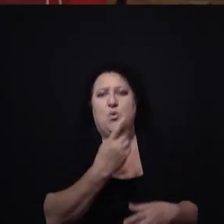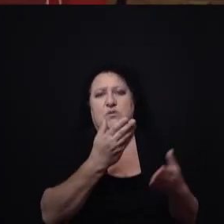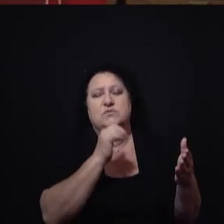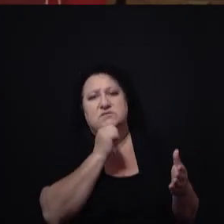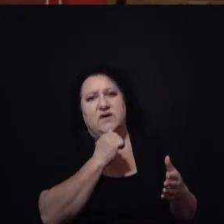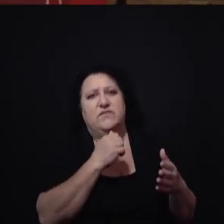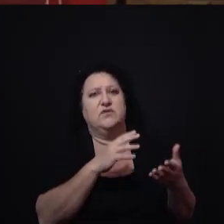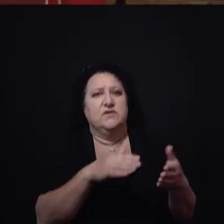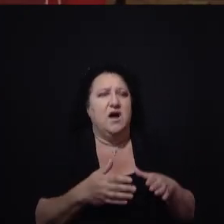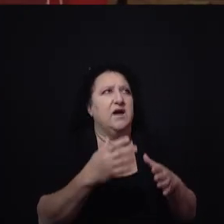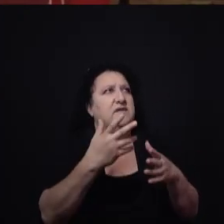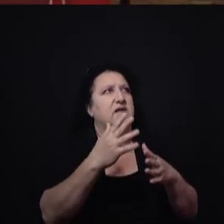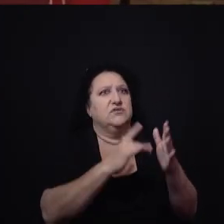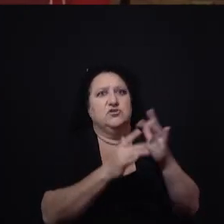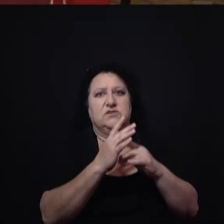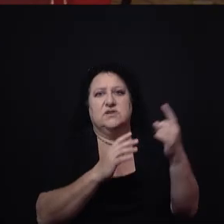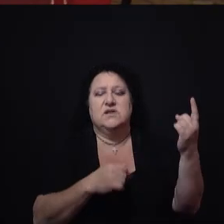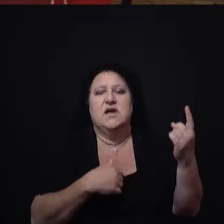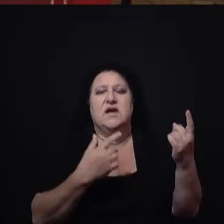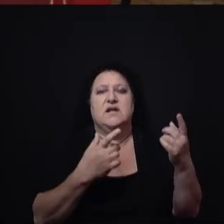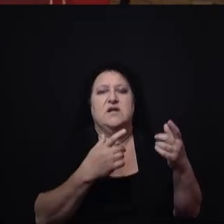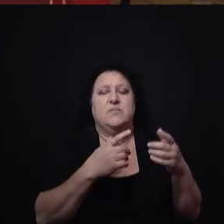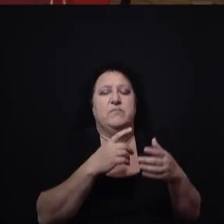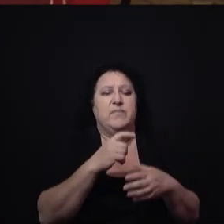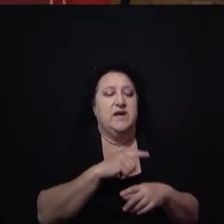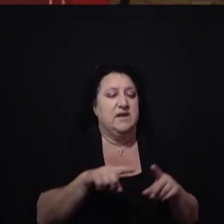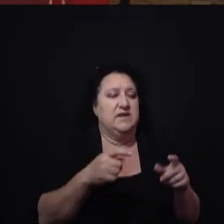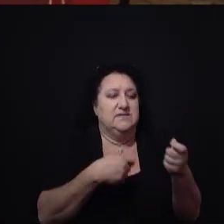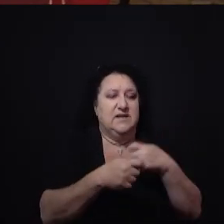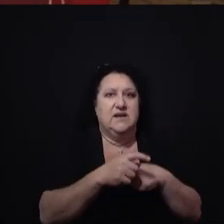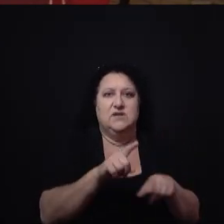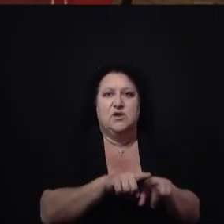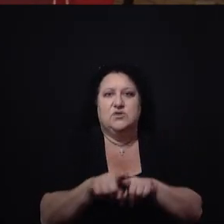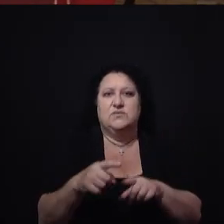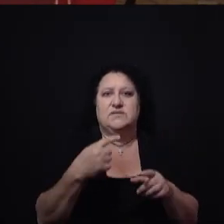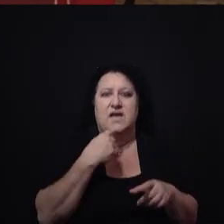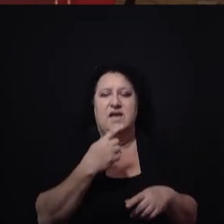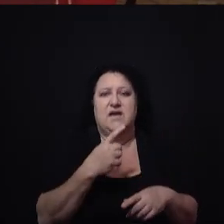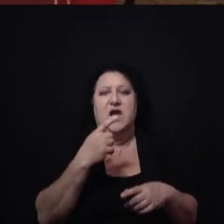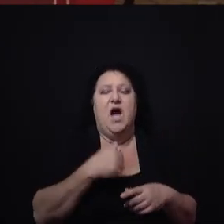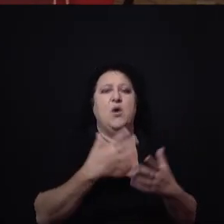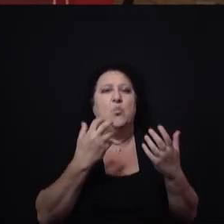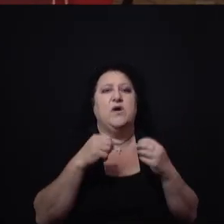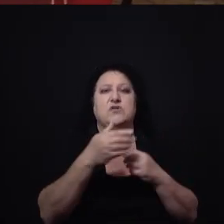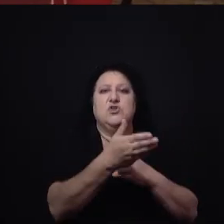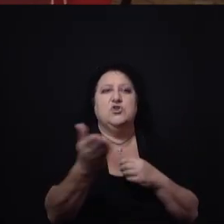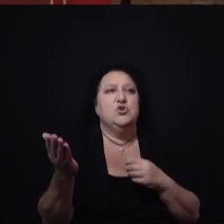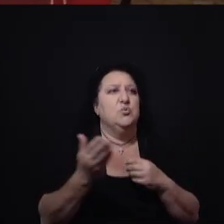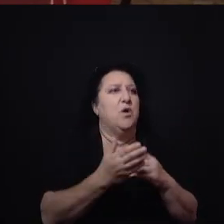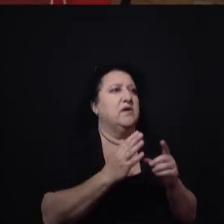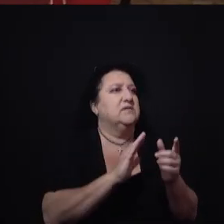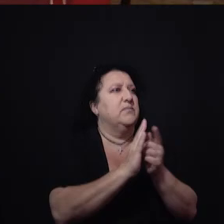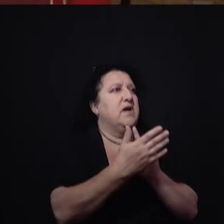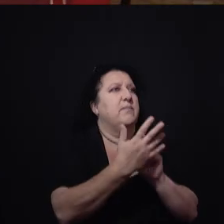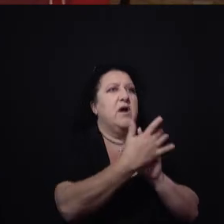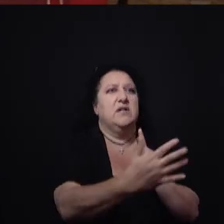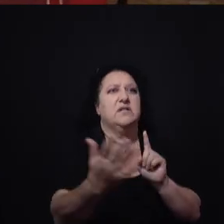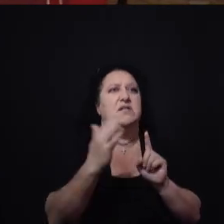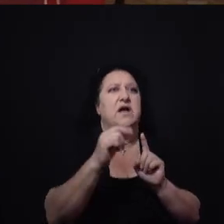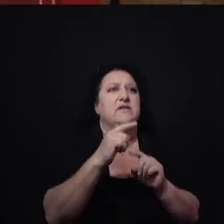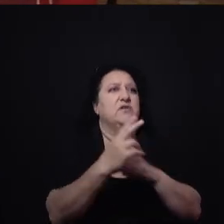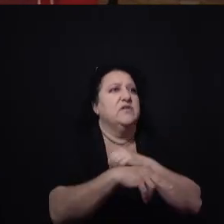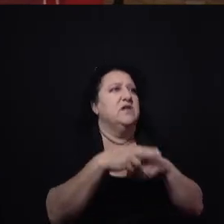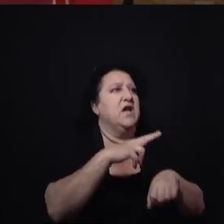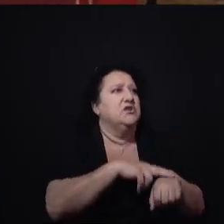on, verse 6, I will give you as a light to the nations, to the Gentiles, to the